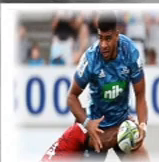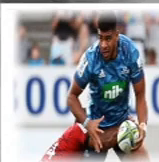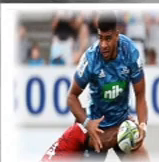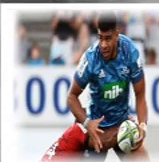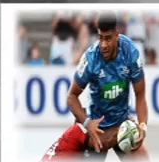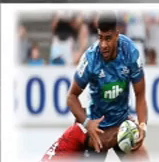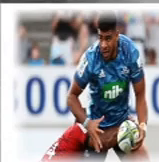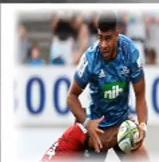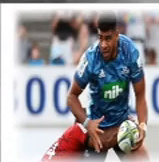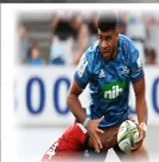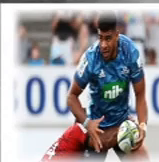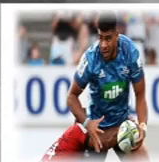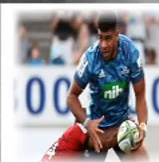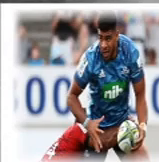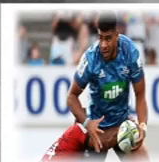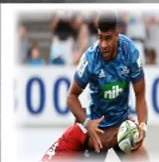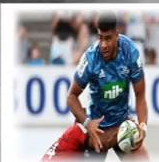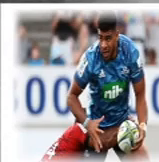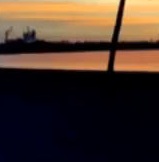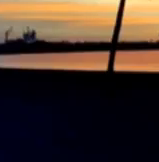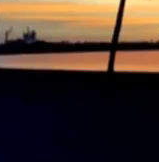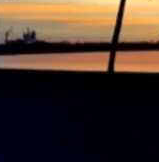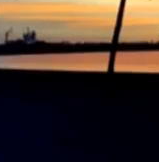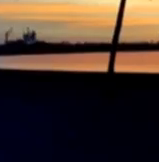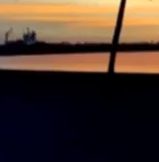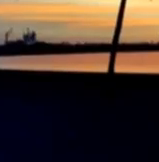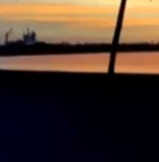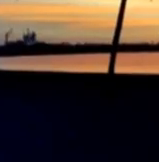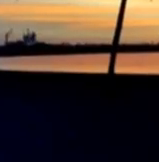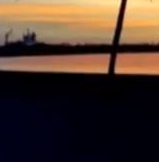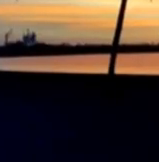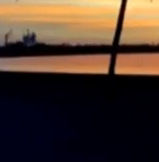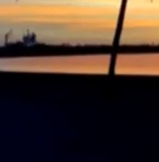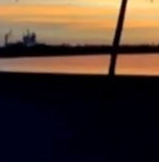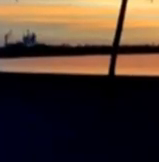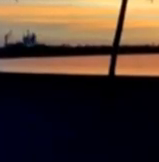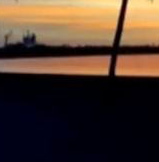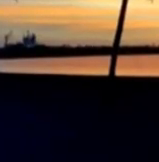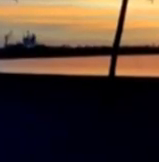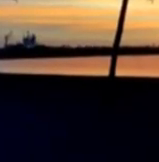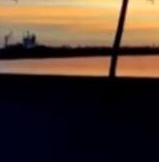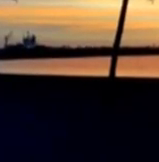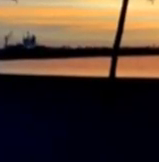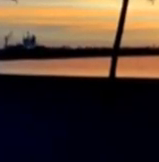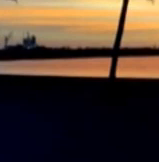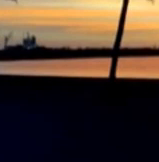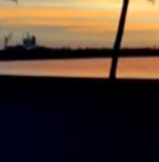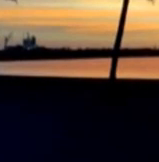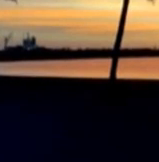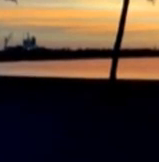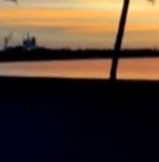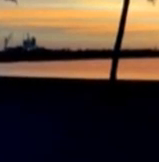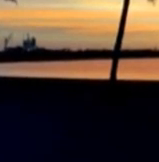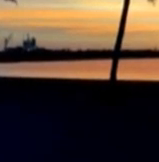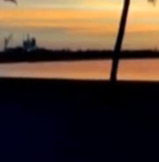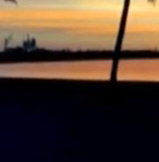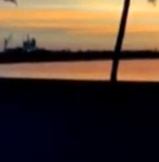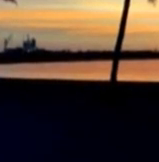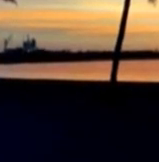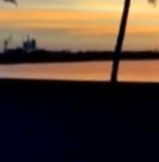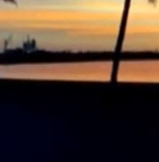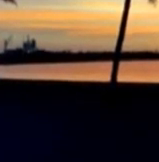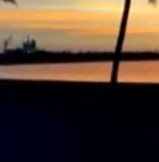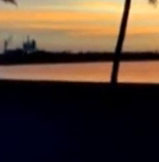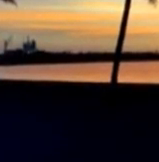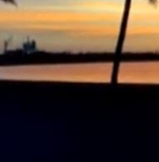Visit our FBC website to answer. And our shot of the day comes from Lautoka. Shivnil Lal took this of the